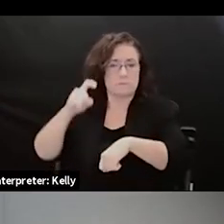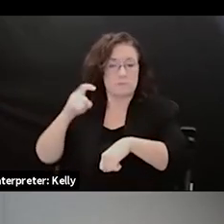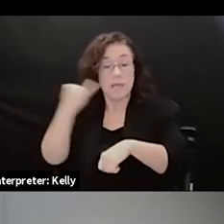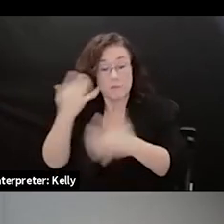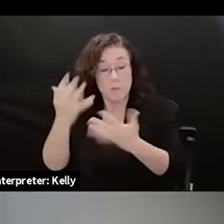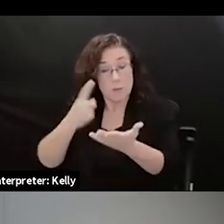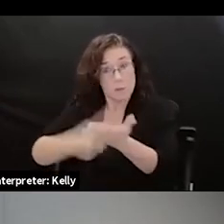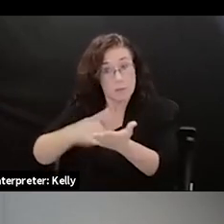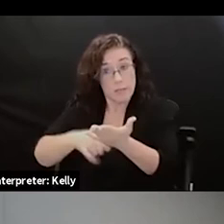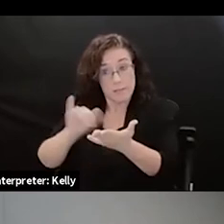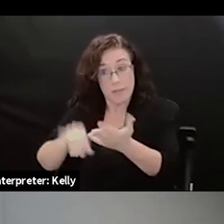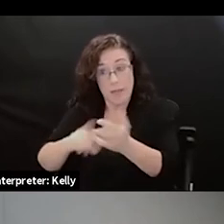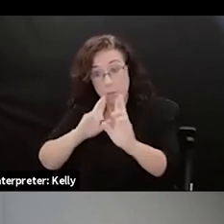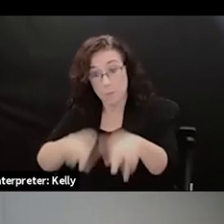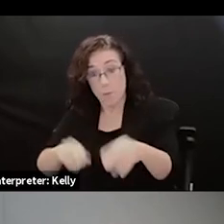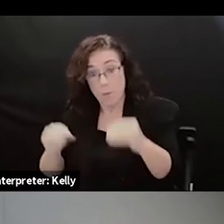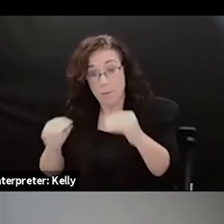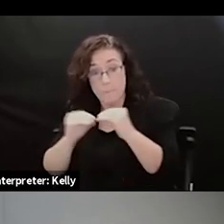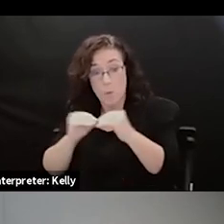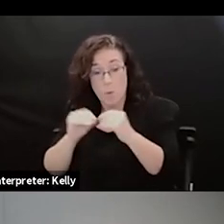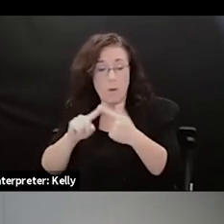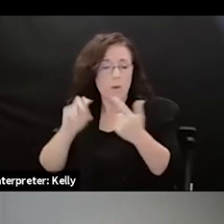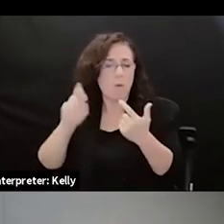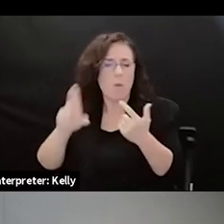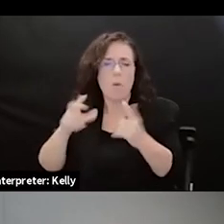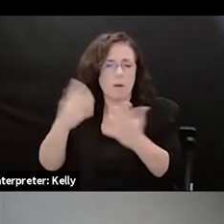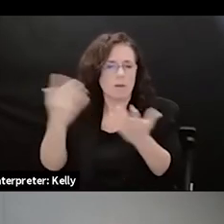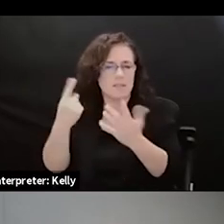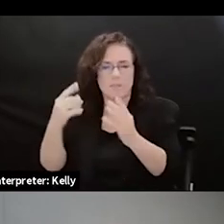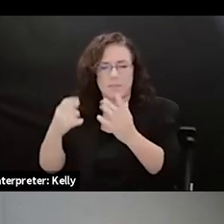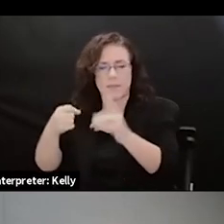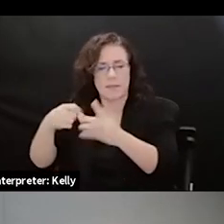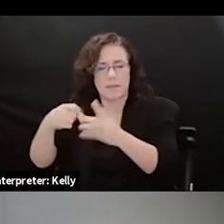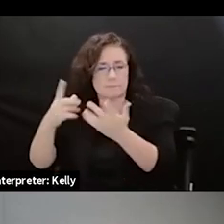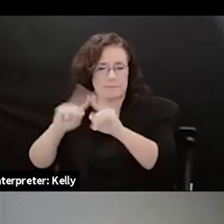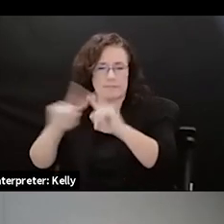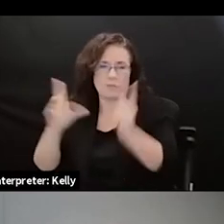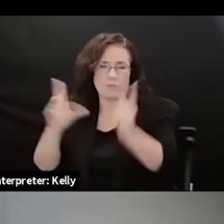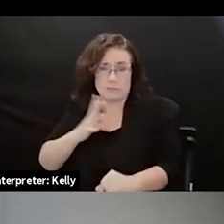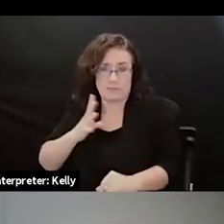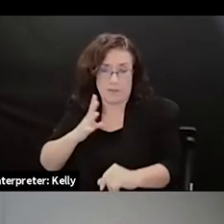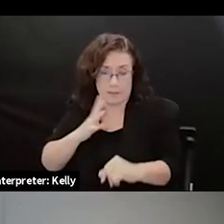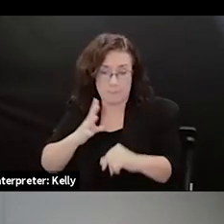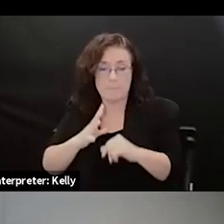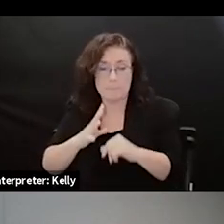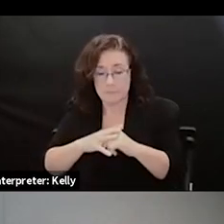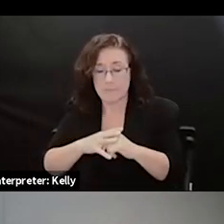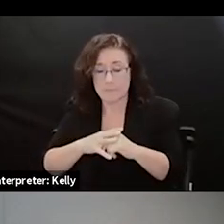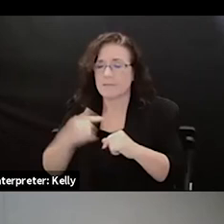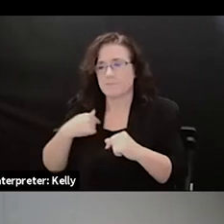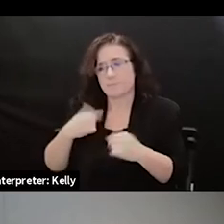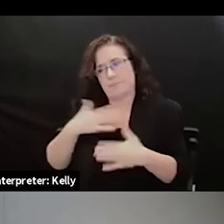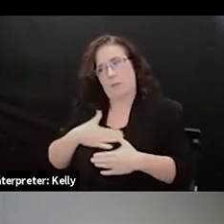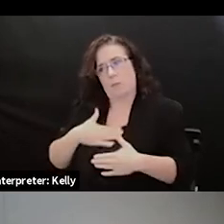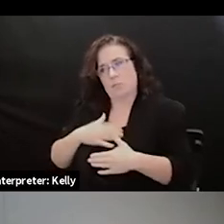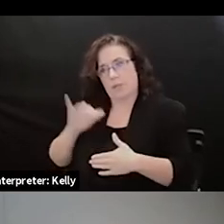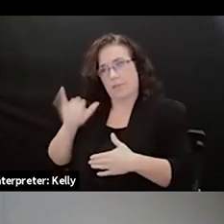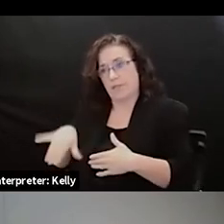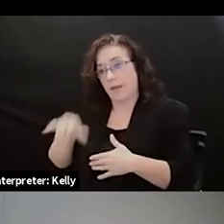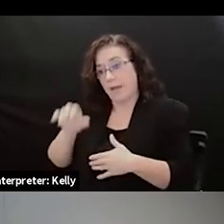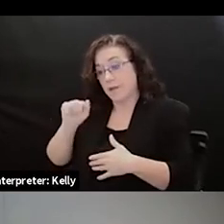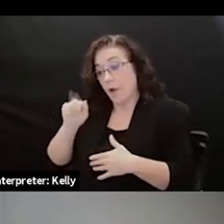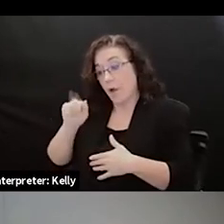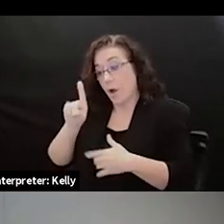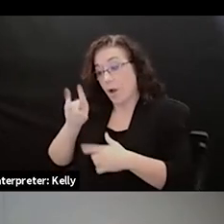report or or anything like that it's something that we're always willing to do okay much appreciate and i just want to say that i do appreciate the art of the cleanness of the